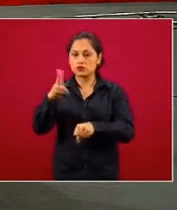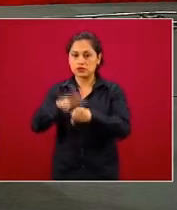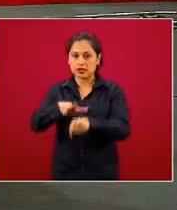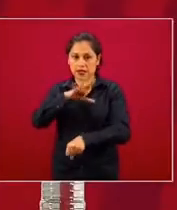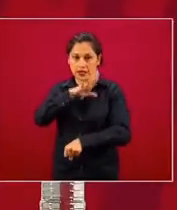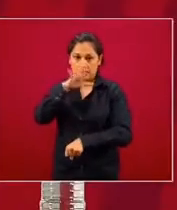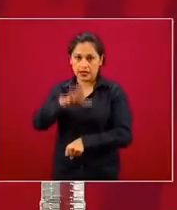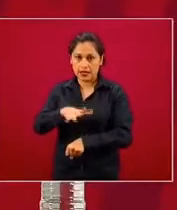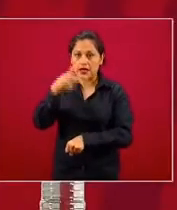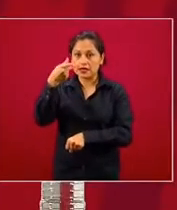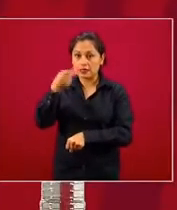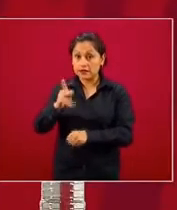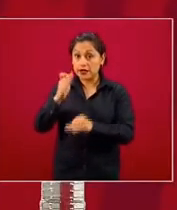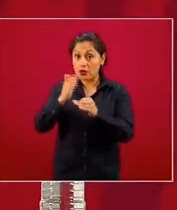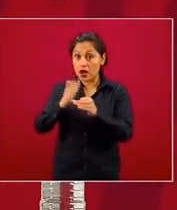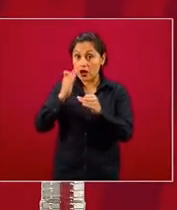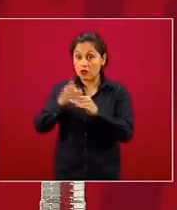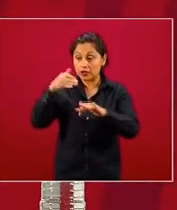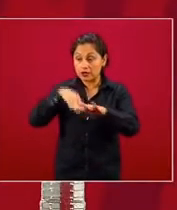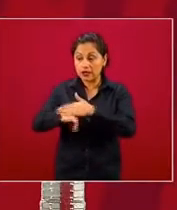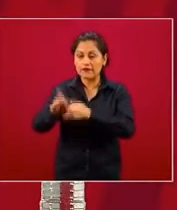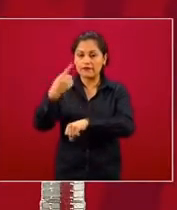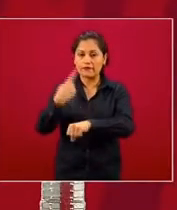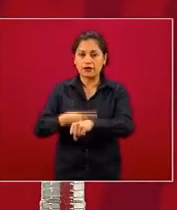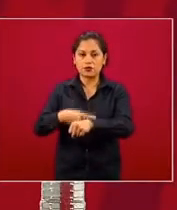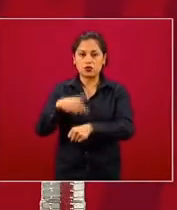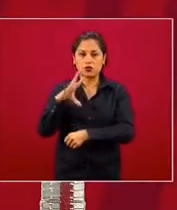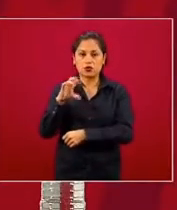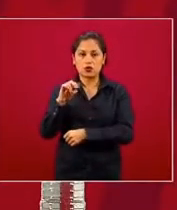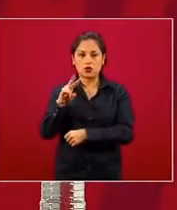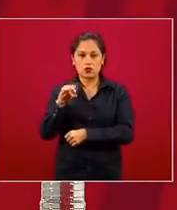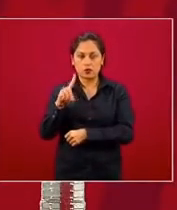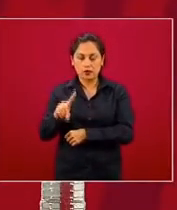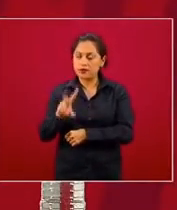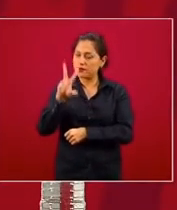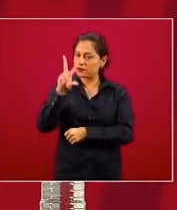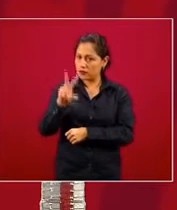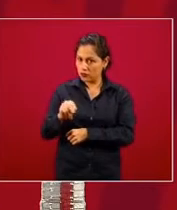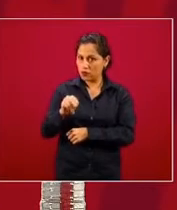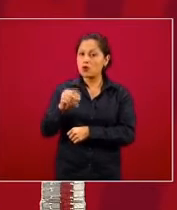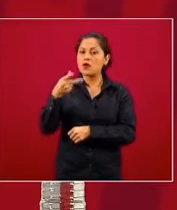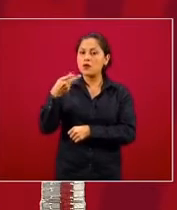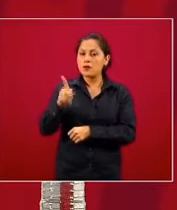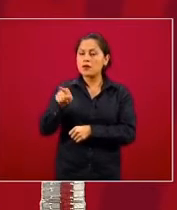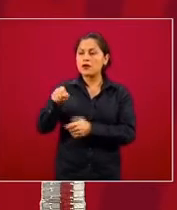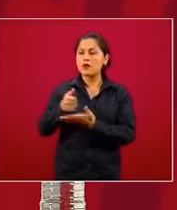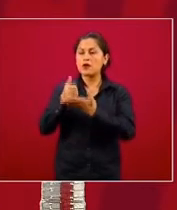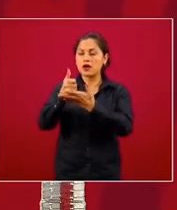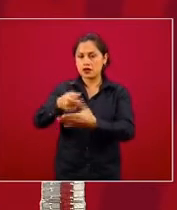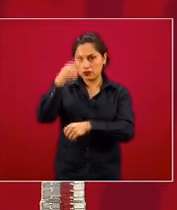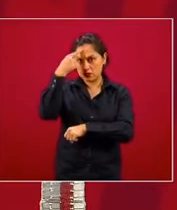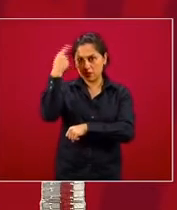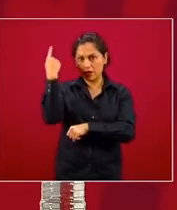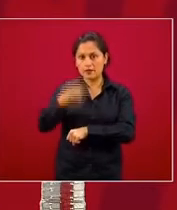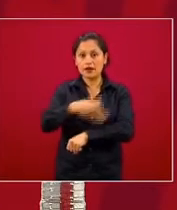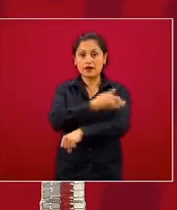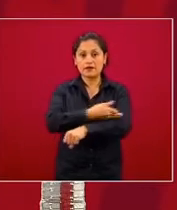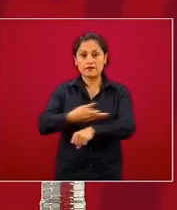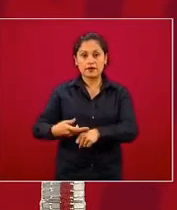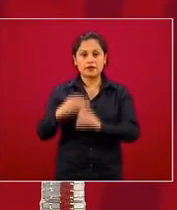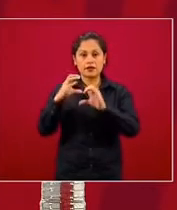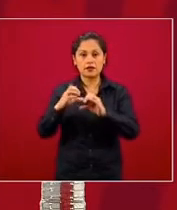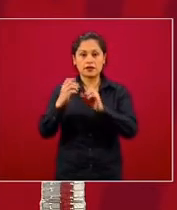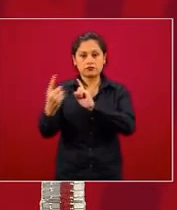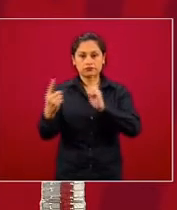no están en others, este momento como COVID, because we're taking porque se están different tomando measures una in serie de order to medidas para let el ingreso the de los family in to familiares. see their patient. These Estas